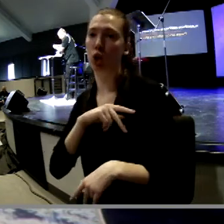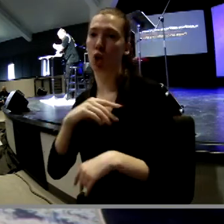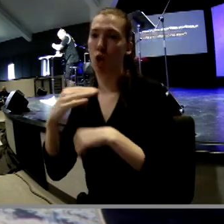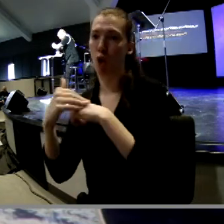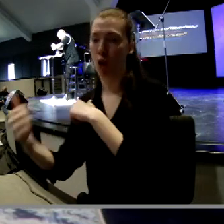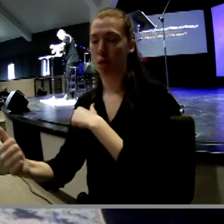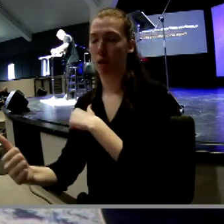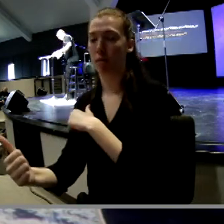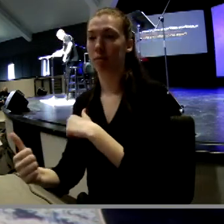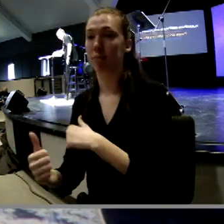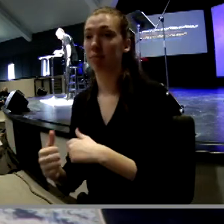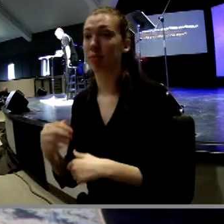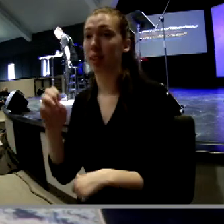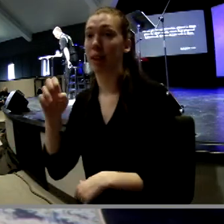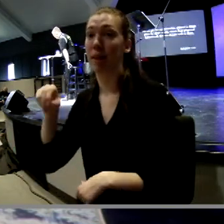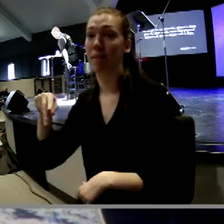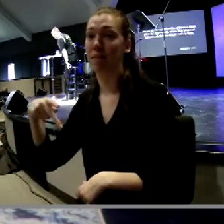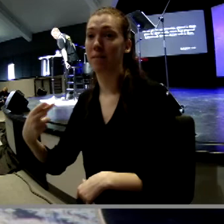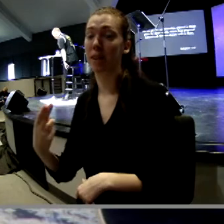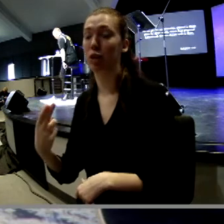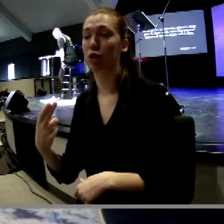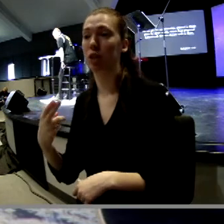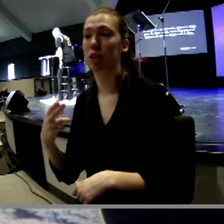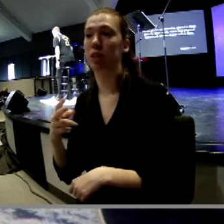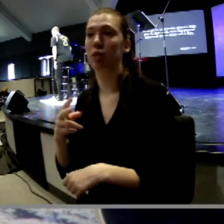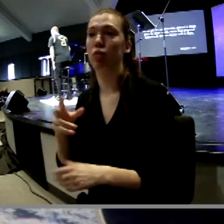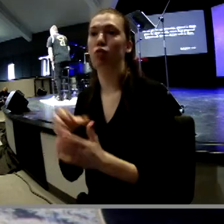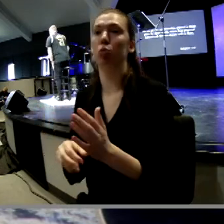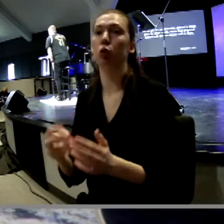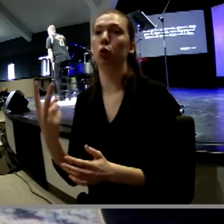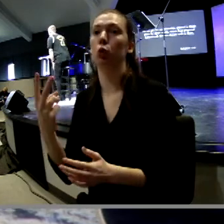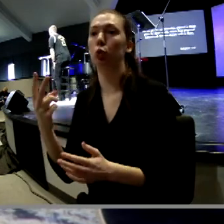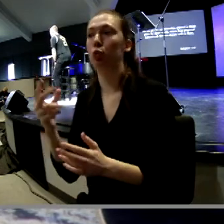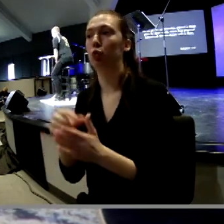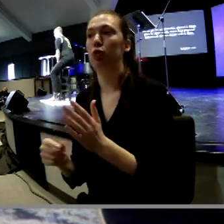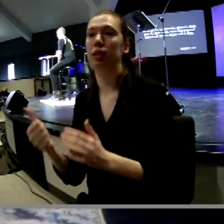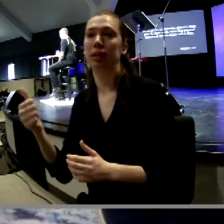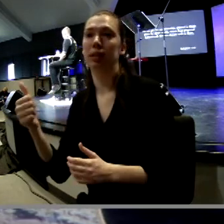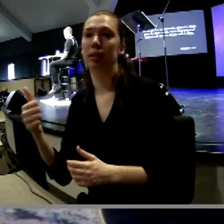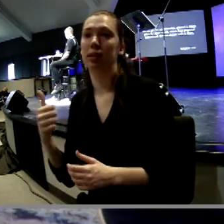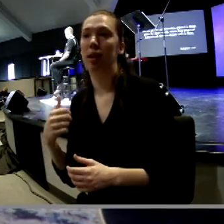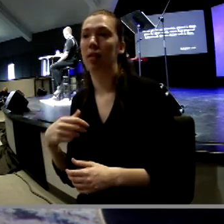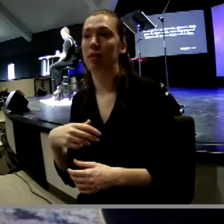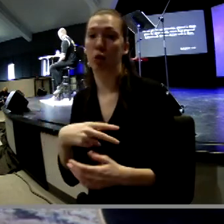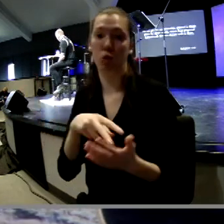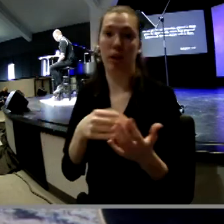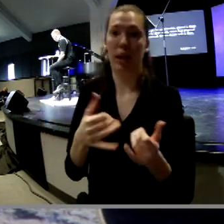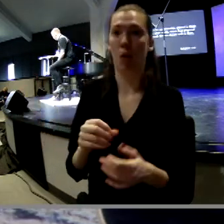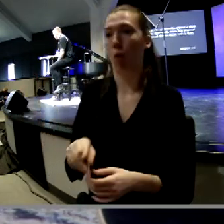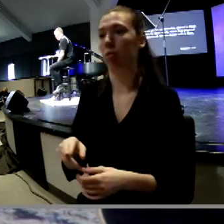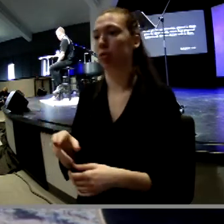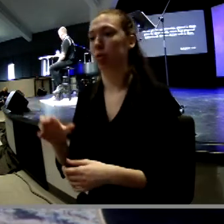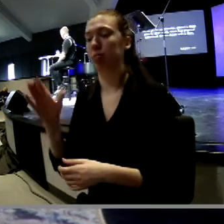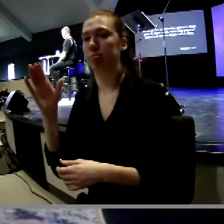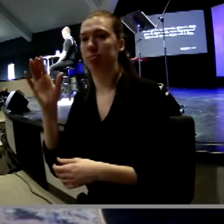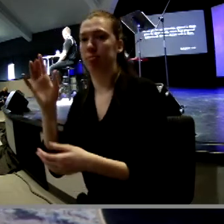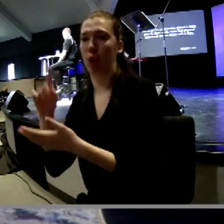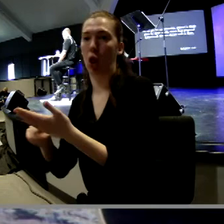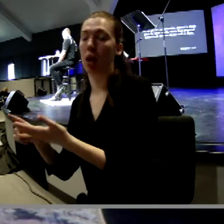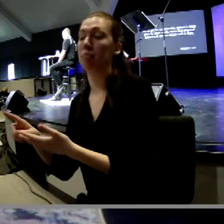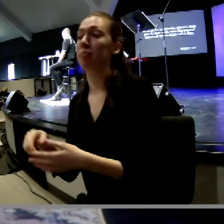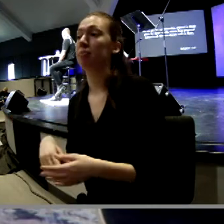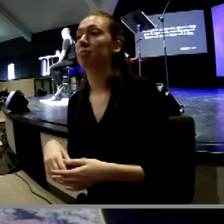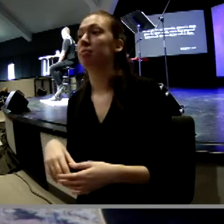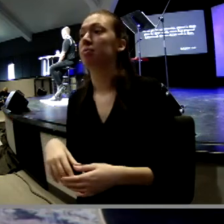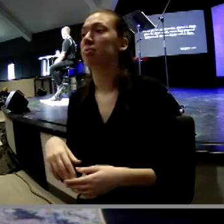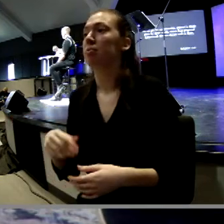Ephesians 2:10. Write it down or look it up. We're God's handiwork created in what? Christ. To do what? Good